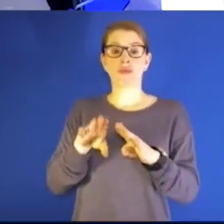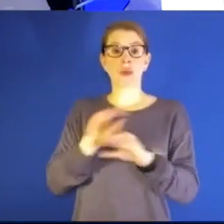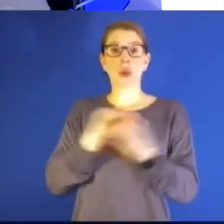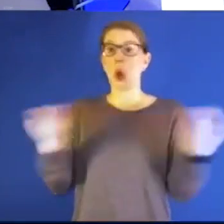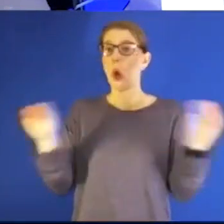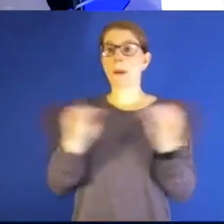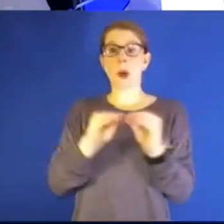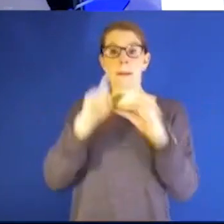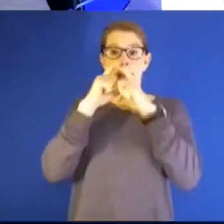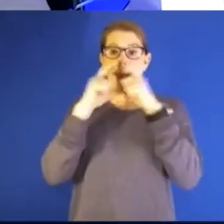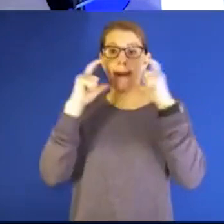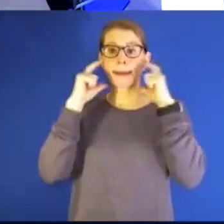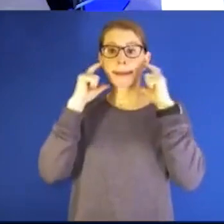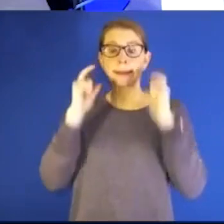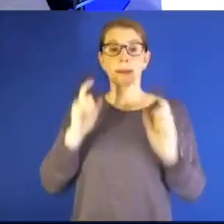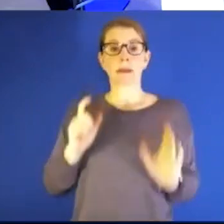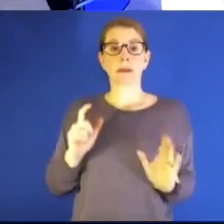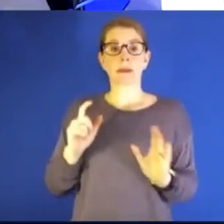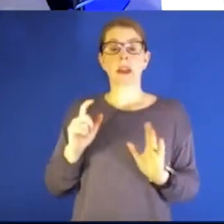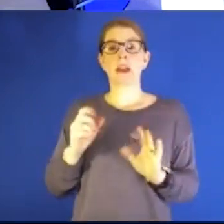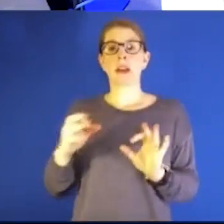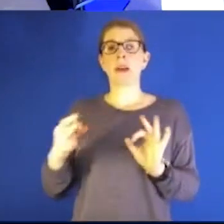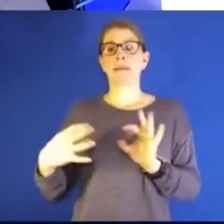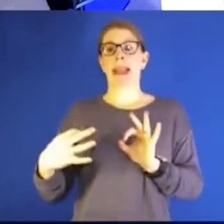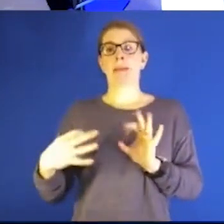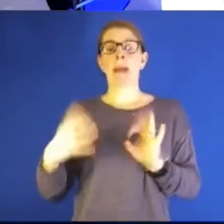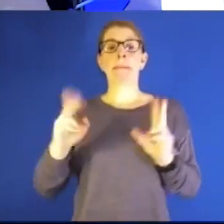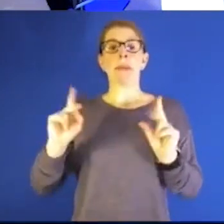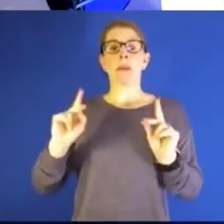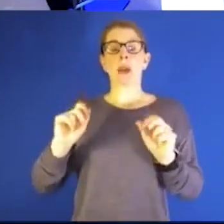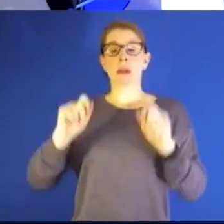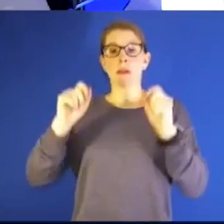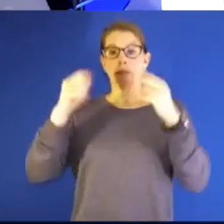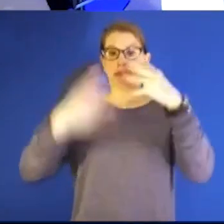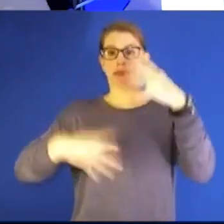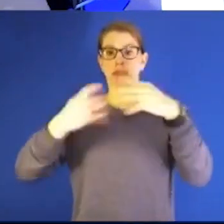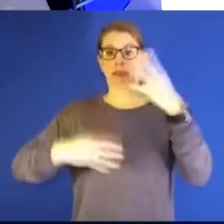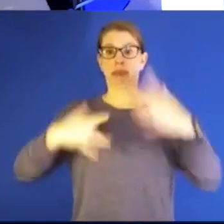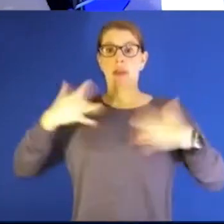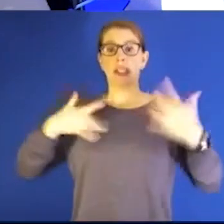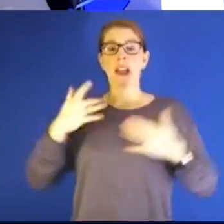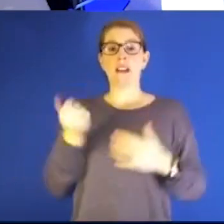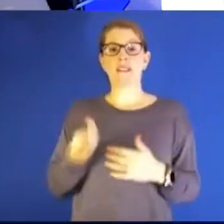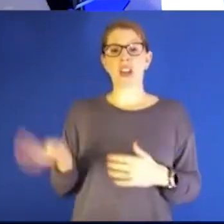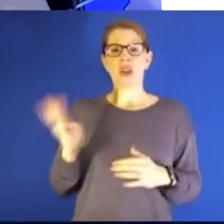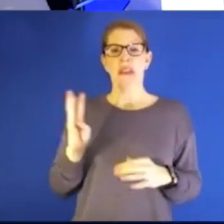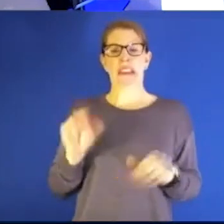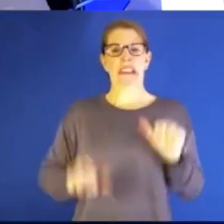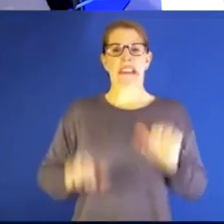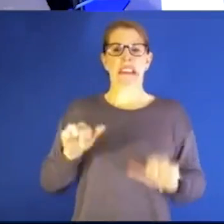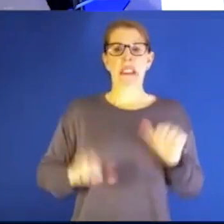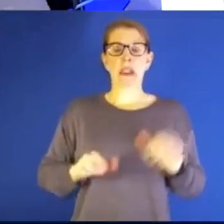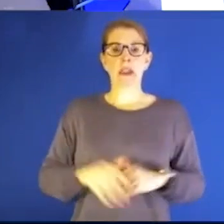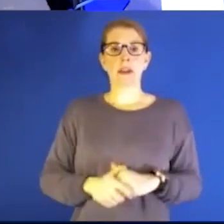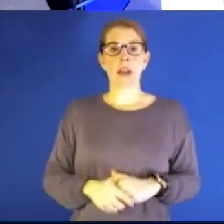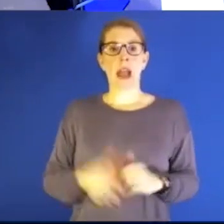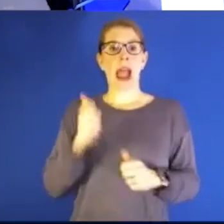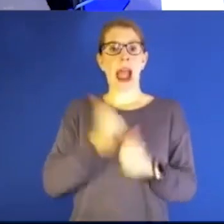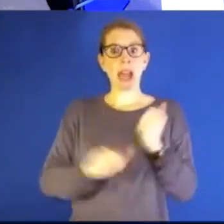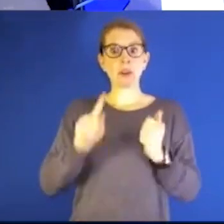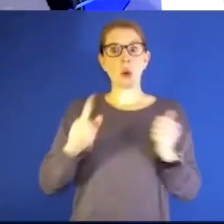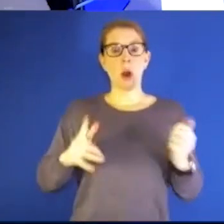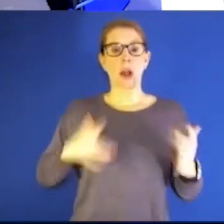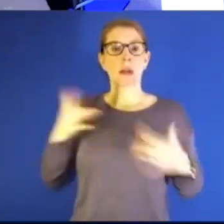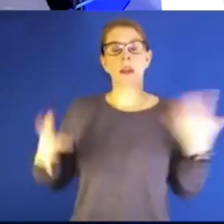masks. And so on my feed, people were so excited. Only a few people were like, I don't think this is a good idea. But for the most part, everyone was